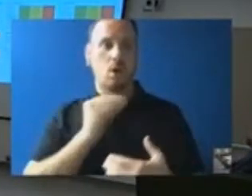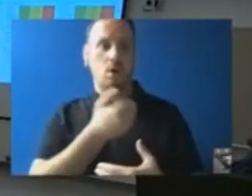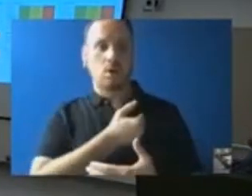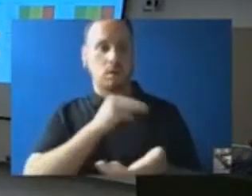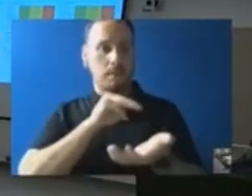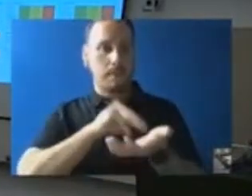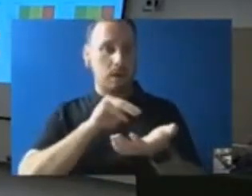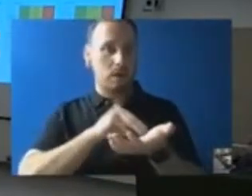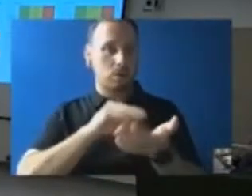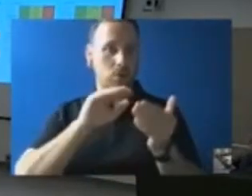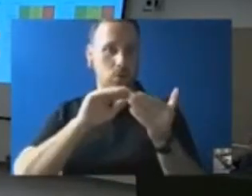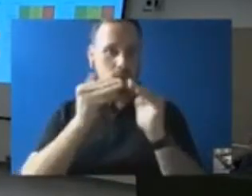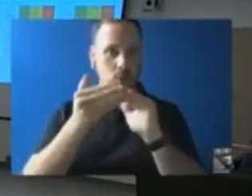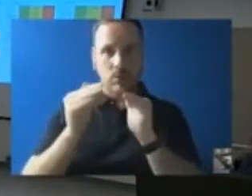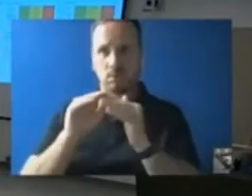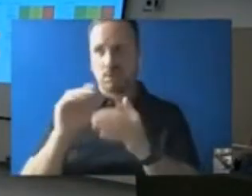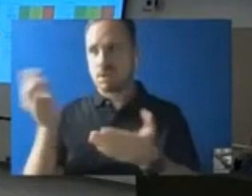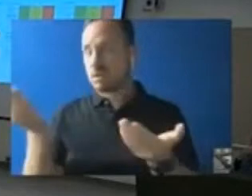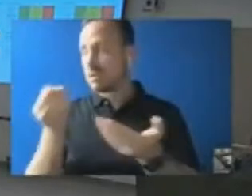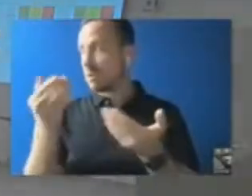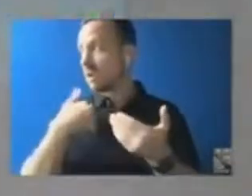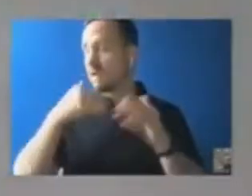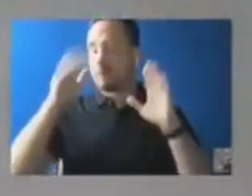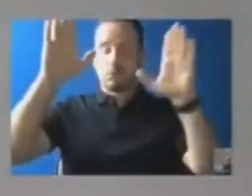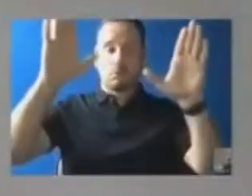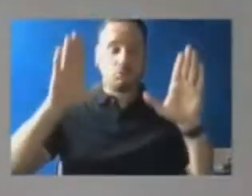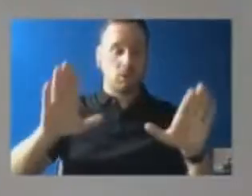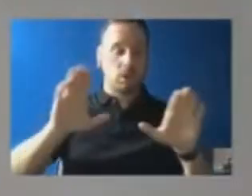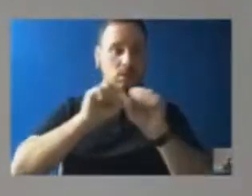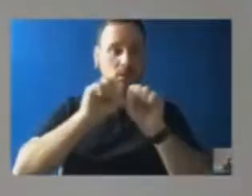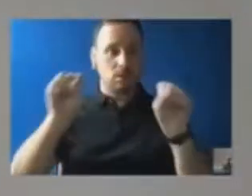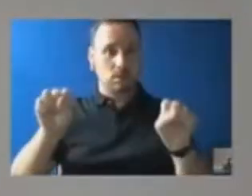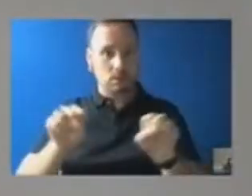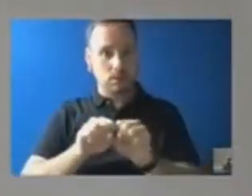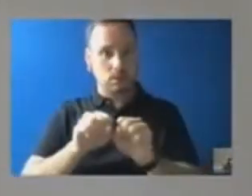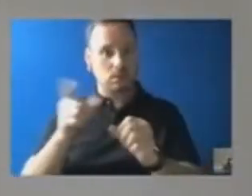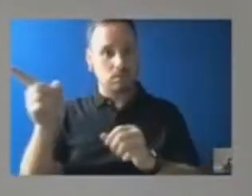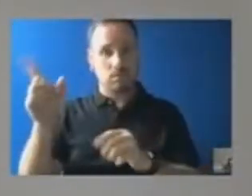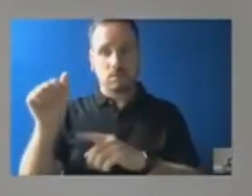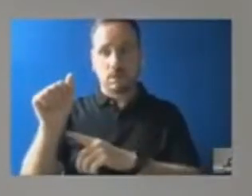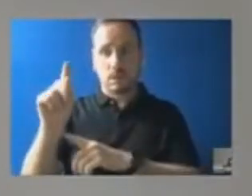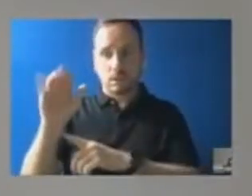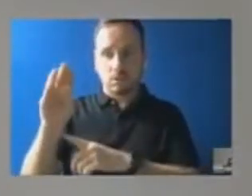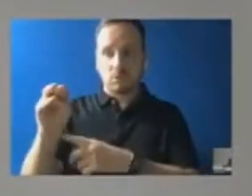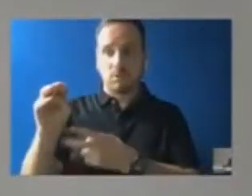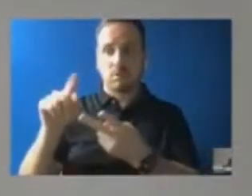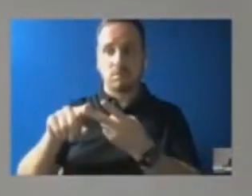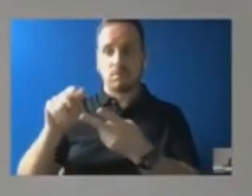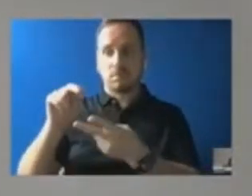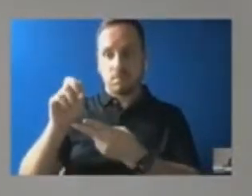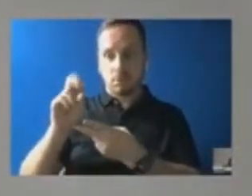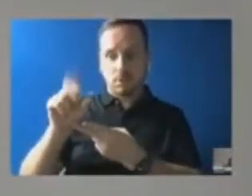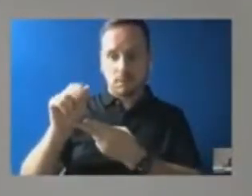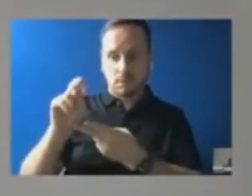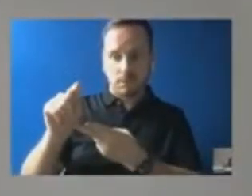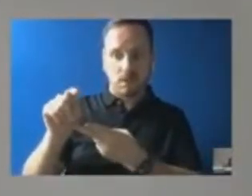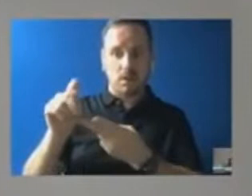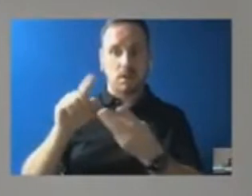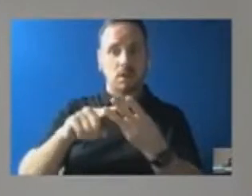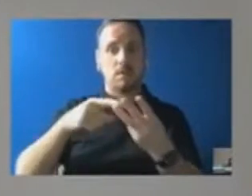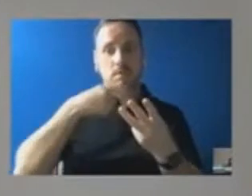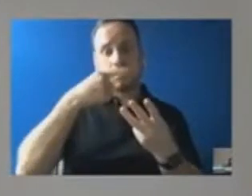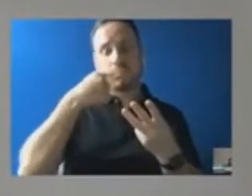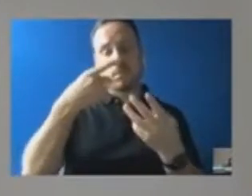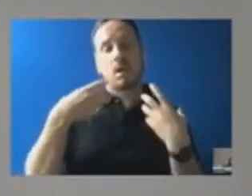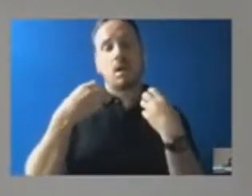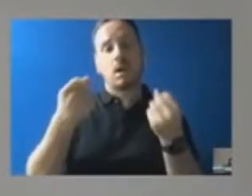excellent medical system, and we've had the benefit of working with physicians from Atrium and Novant, in addition to our public health department. And